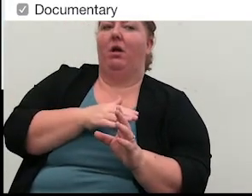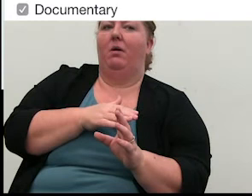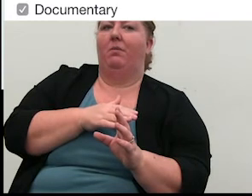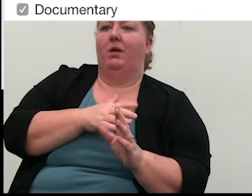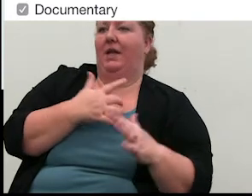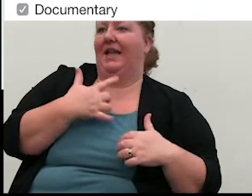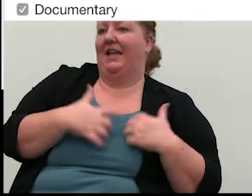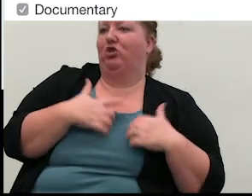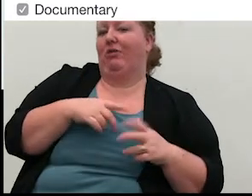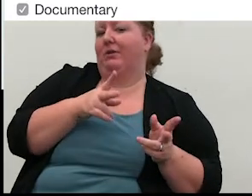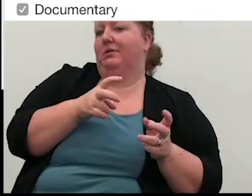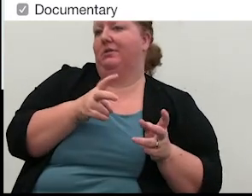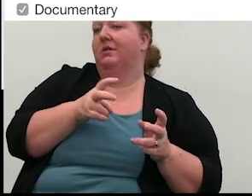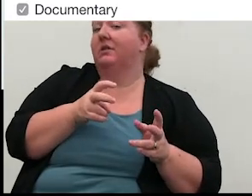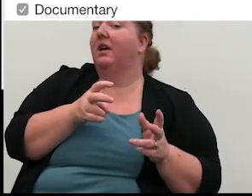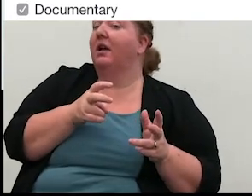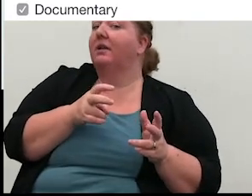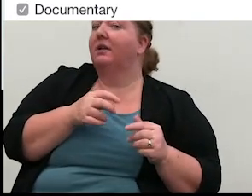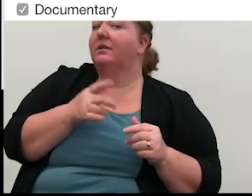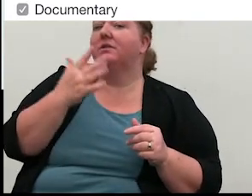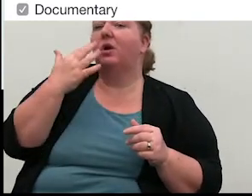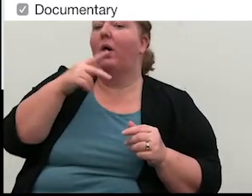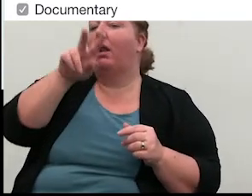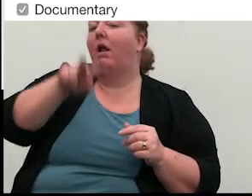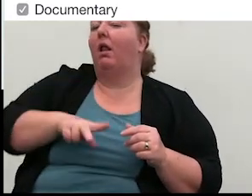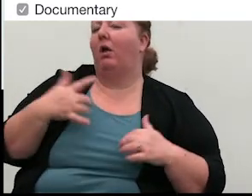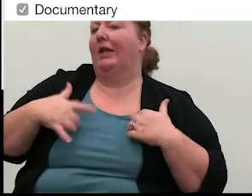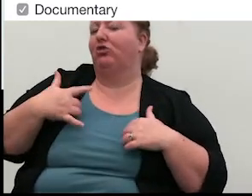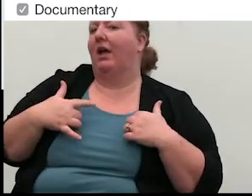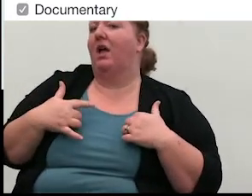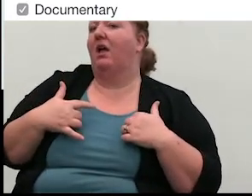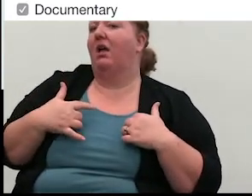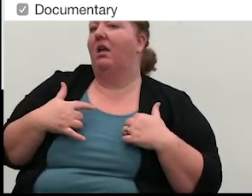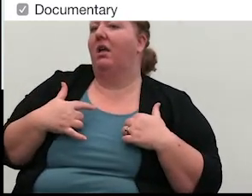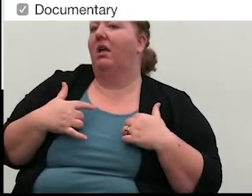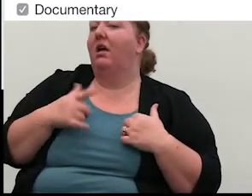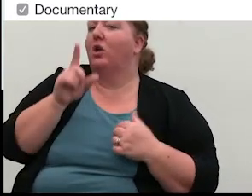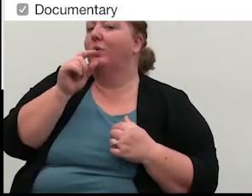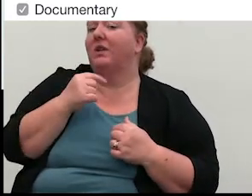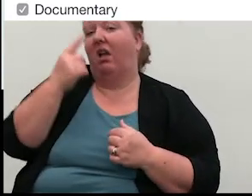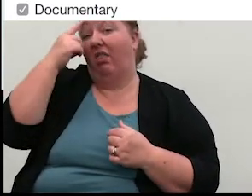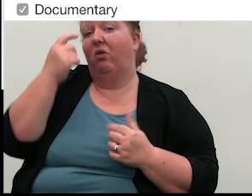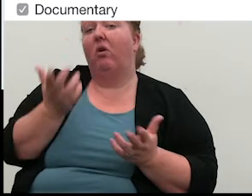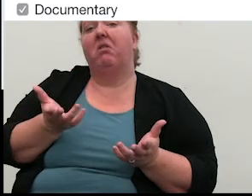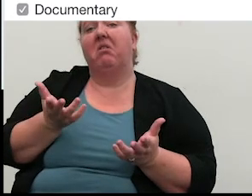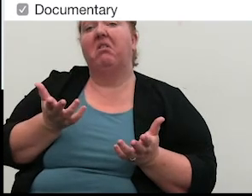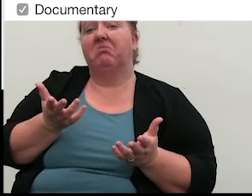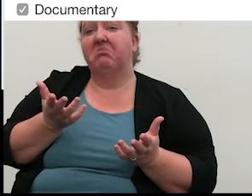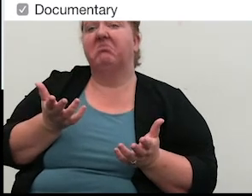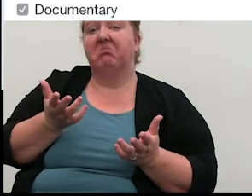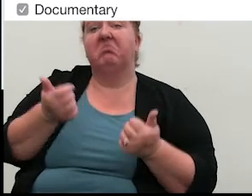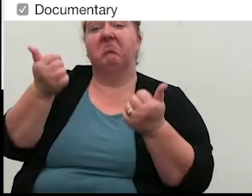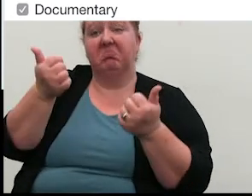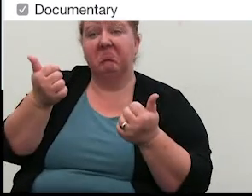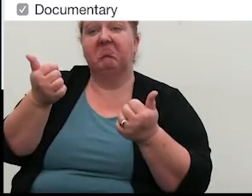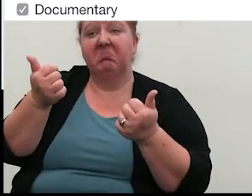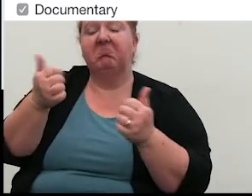my interests. And I have to say, when I looked at my interests on Twitter, I thought, you've got those pretty